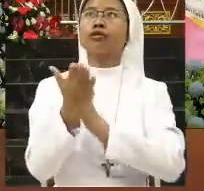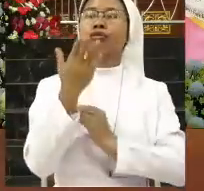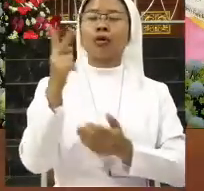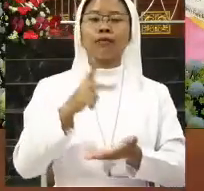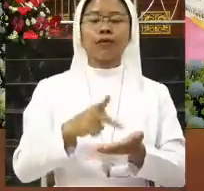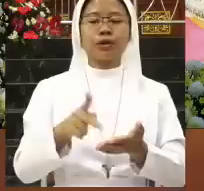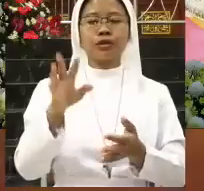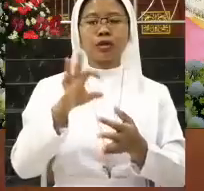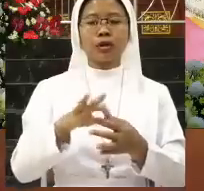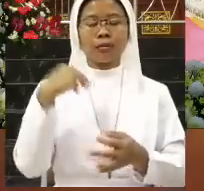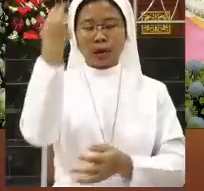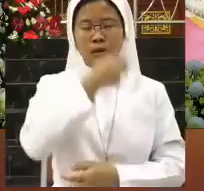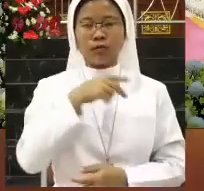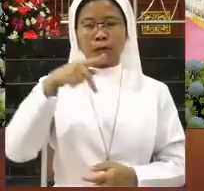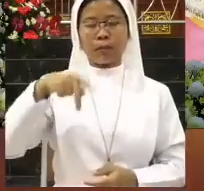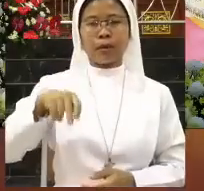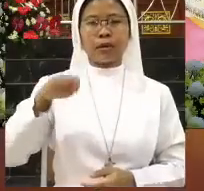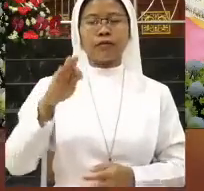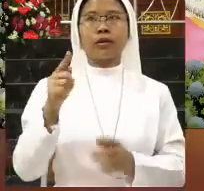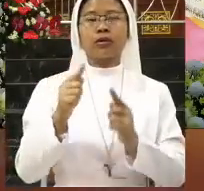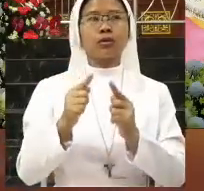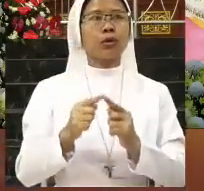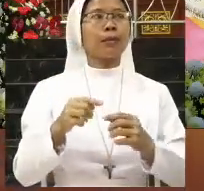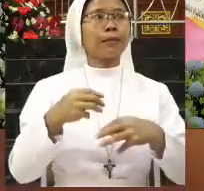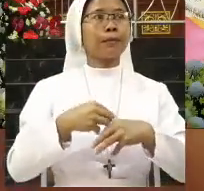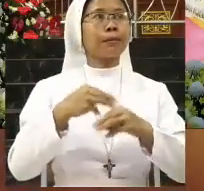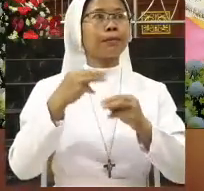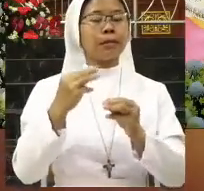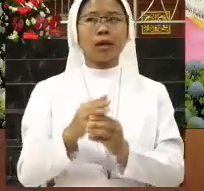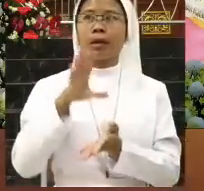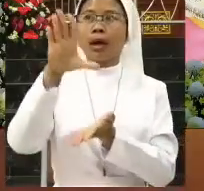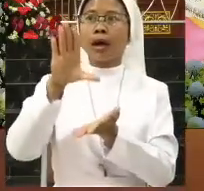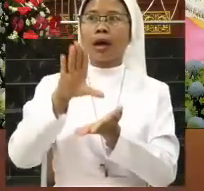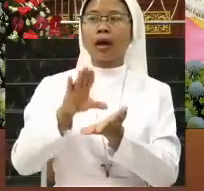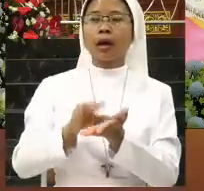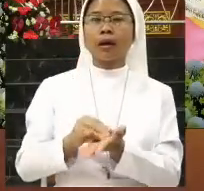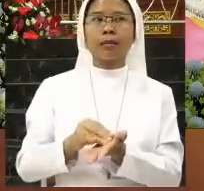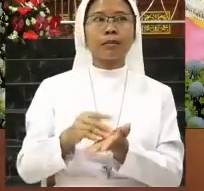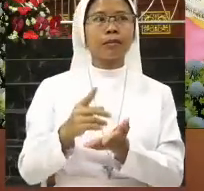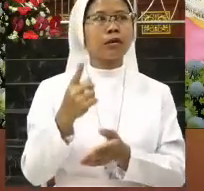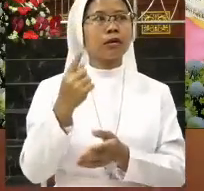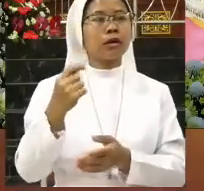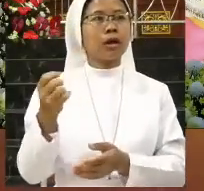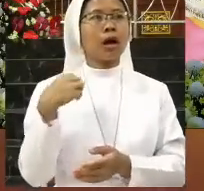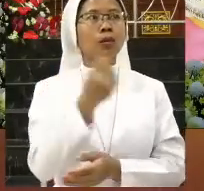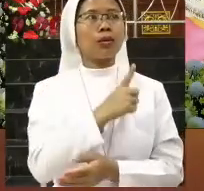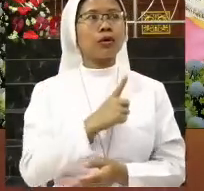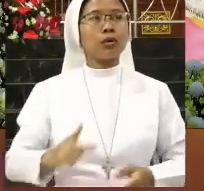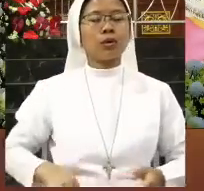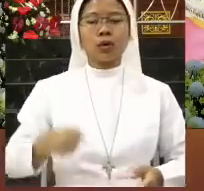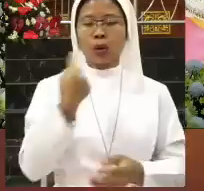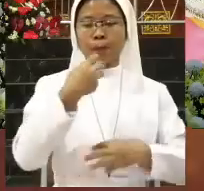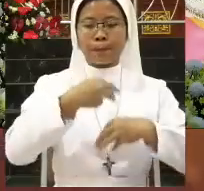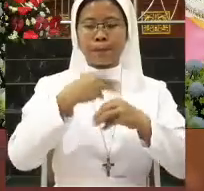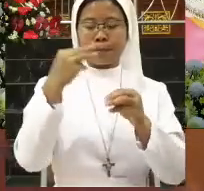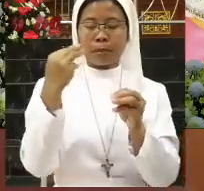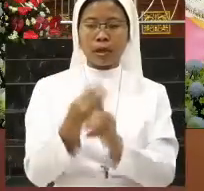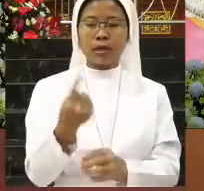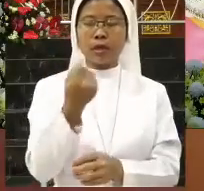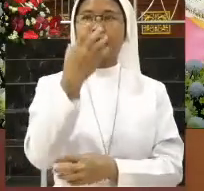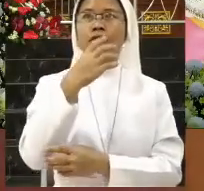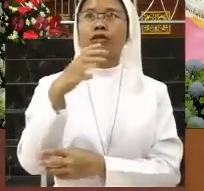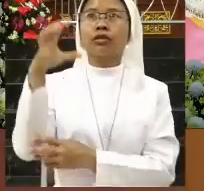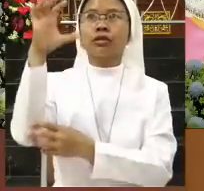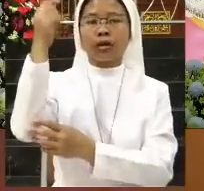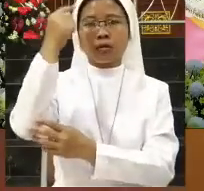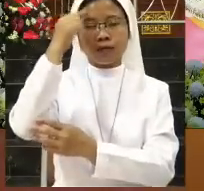Virgin of Peñafrancia, to make me a faithful imitator of our merciful Lord, who makes the sun rise to the